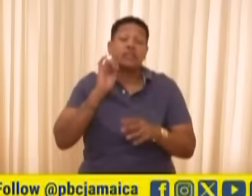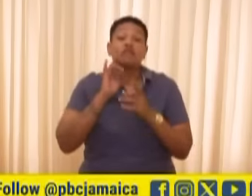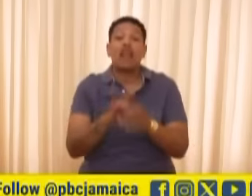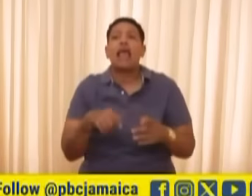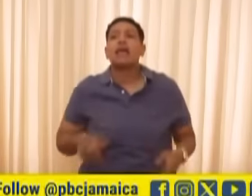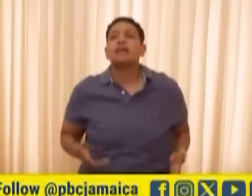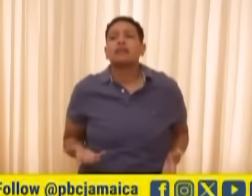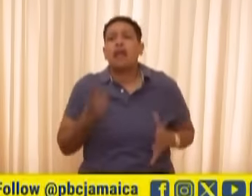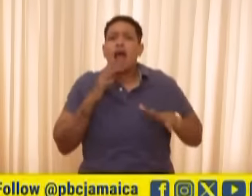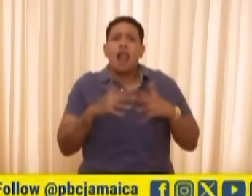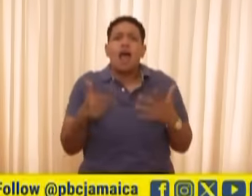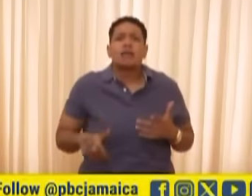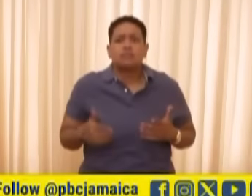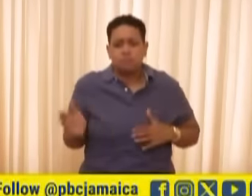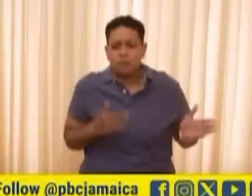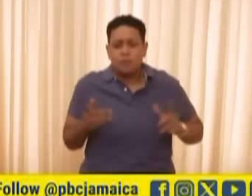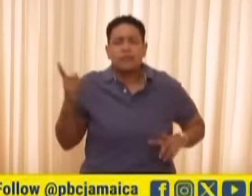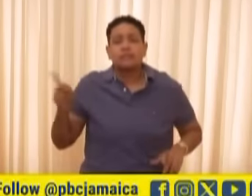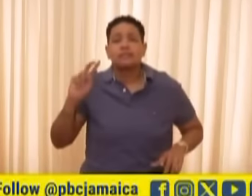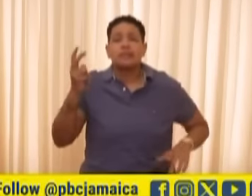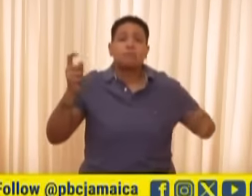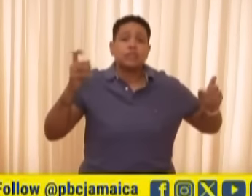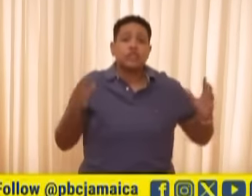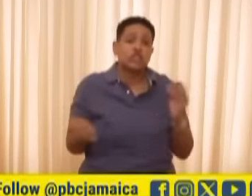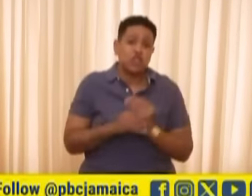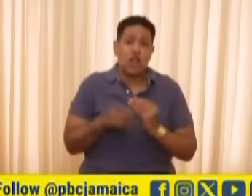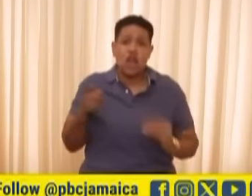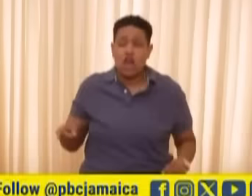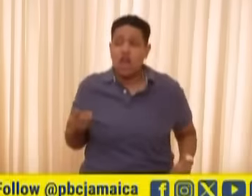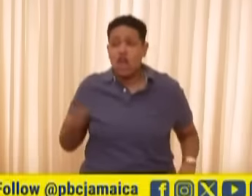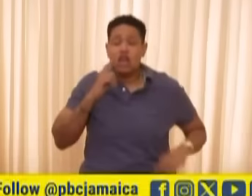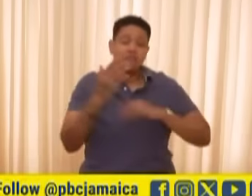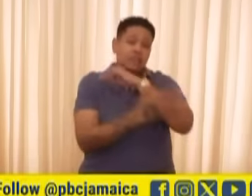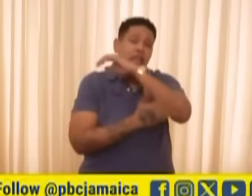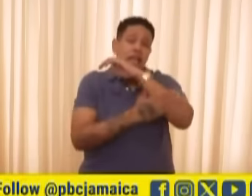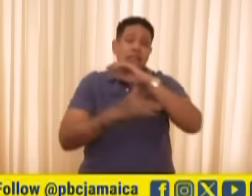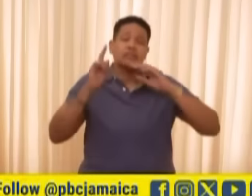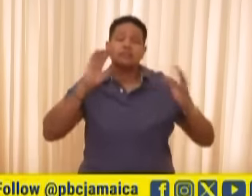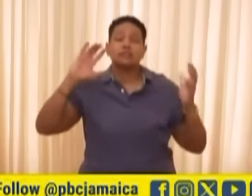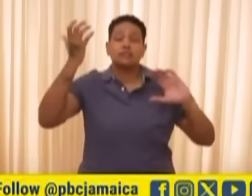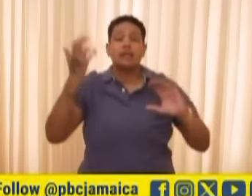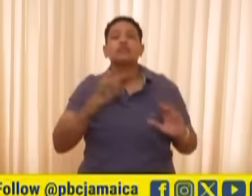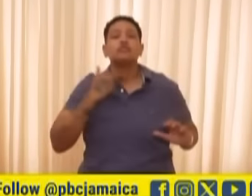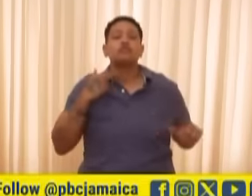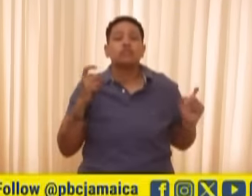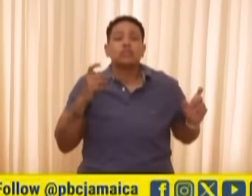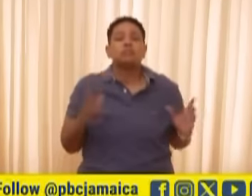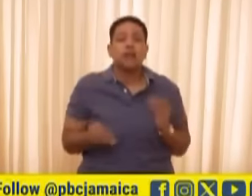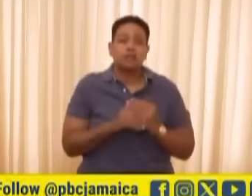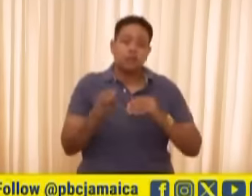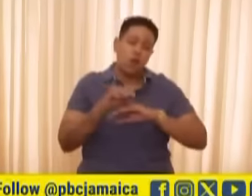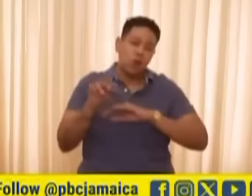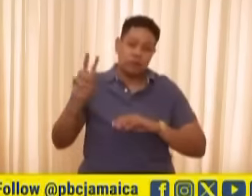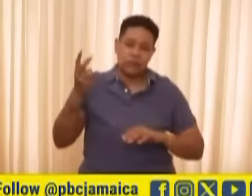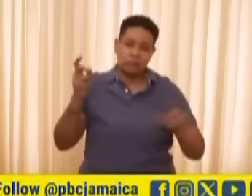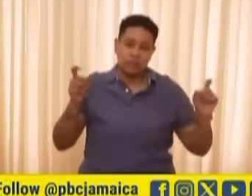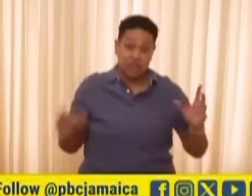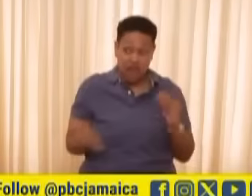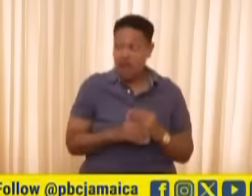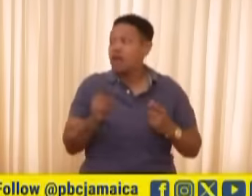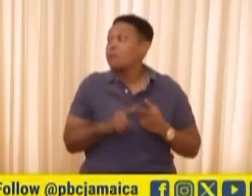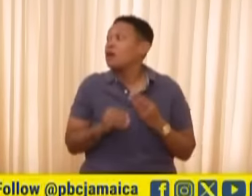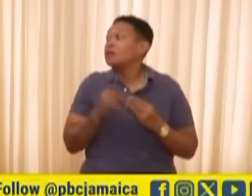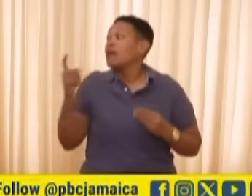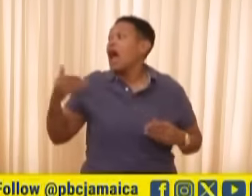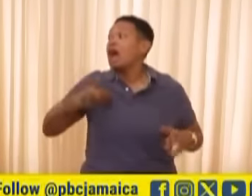terms of a lot of this prep. He's the deputy chair of the National Disaster Risk Management Council, and